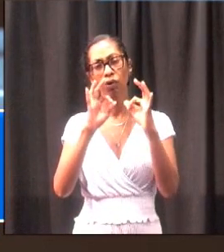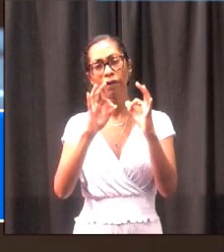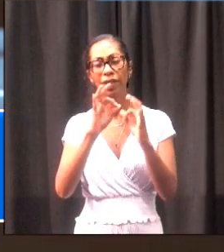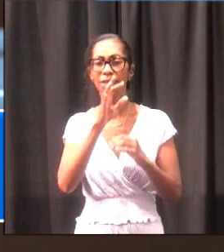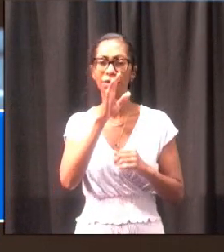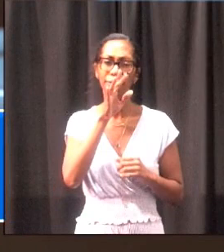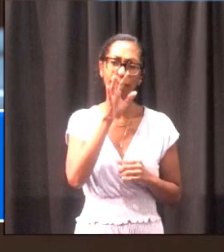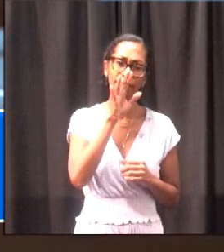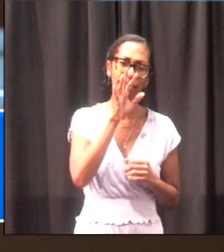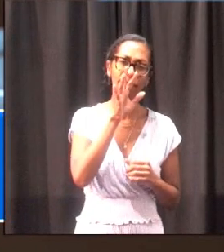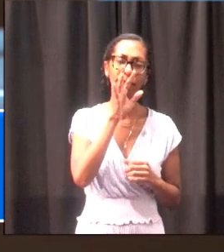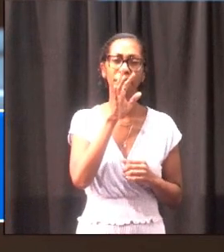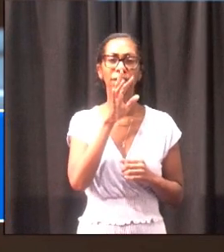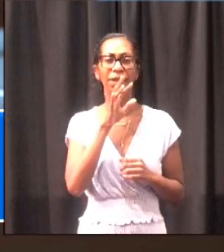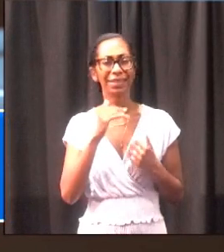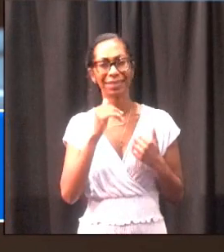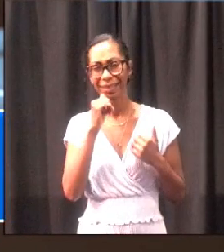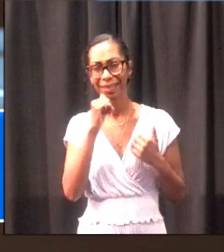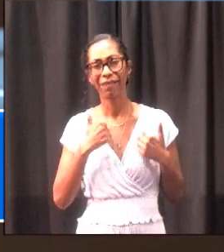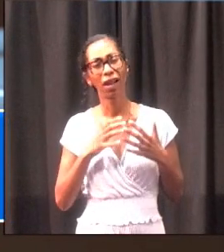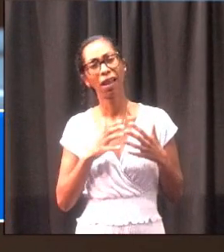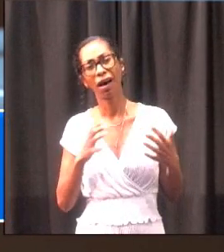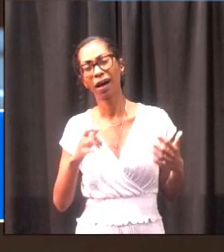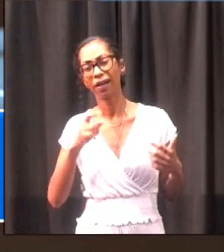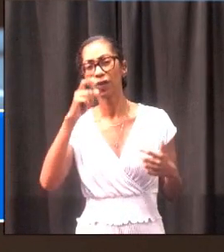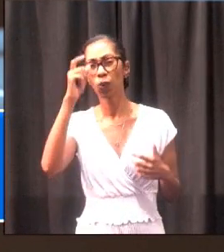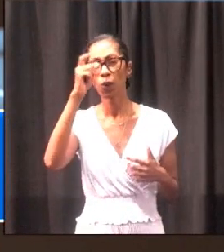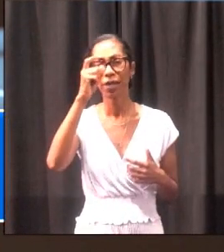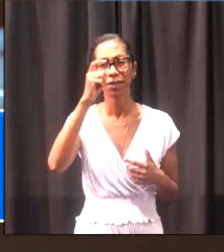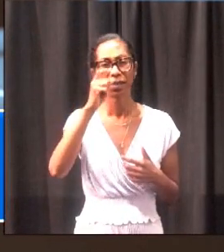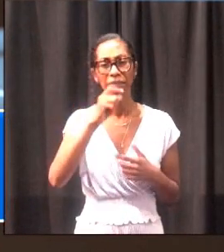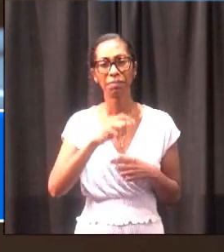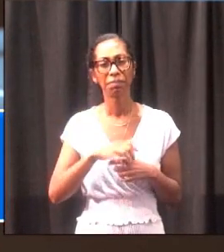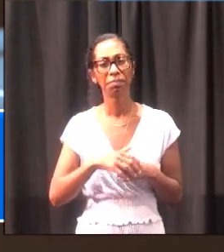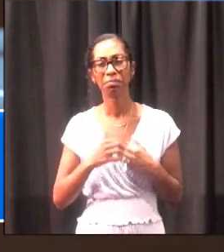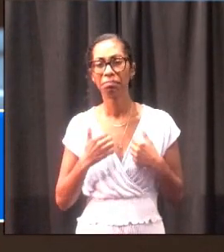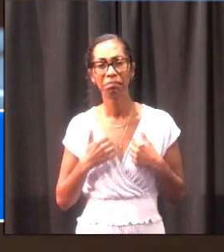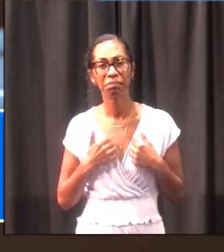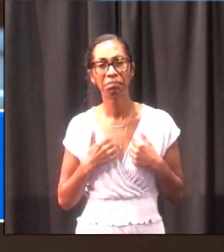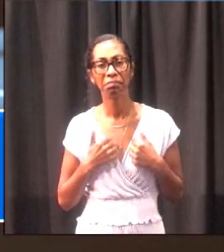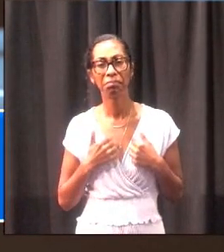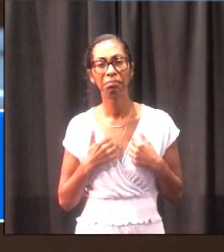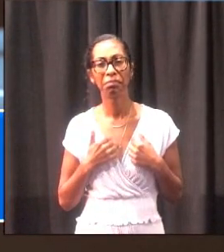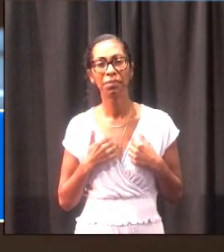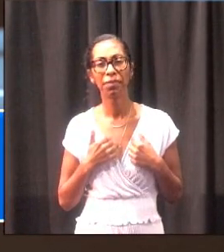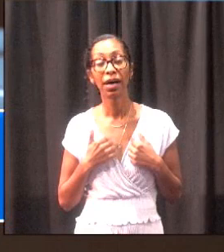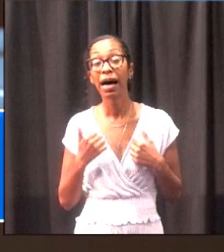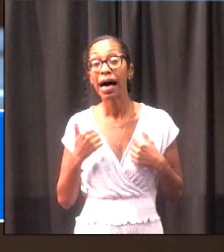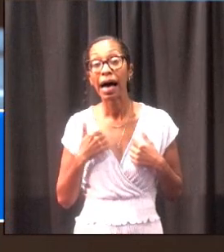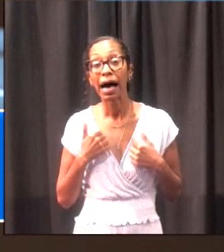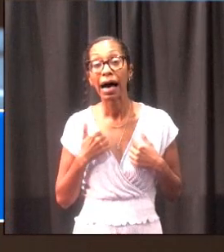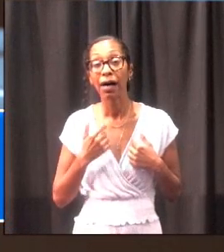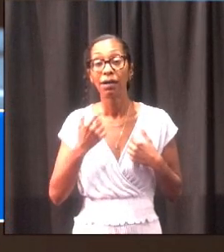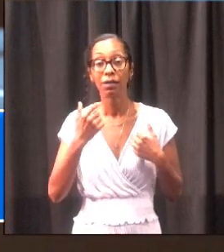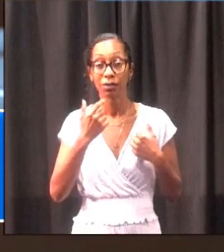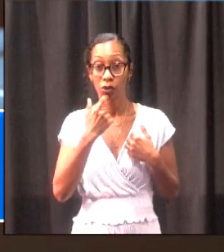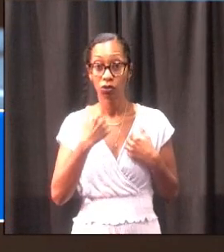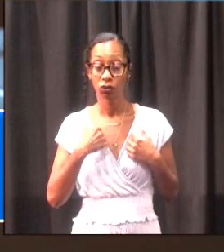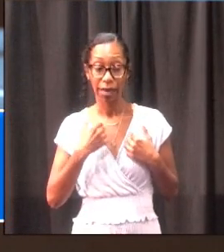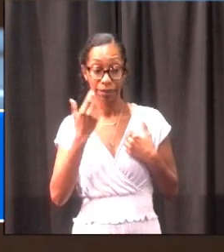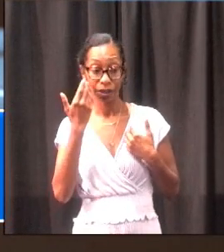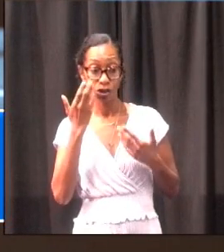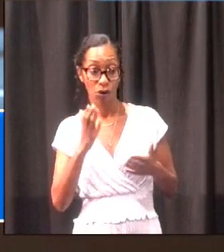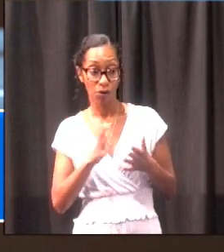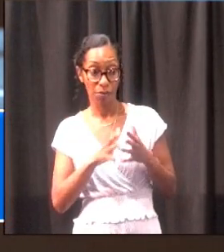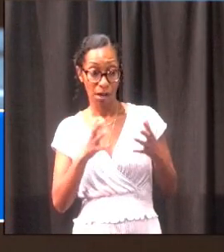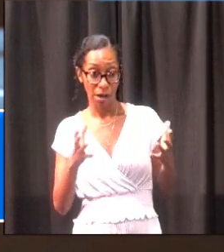wisdom, declaring to you the testimony of God. For I determined not to know anything among you